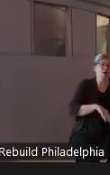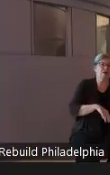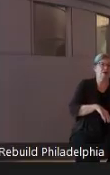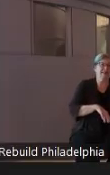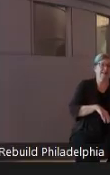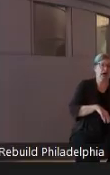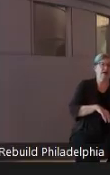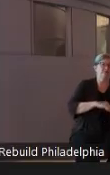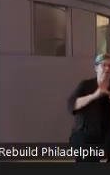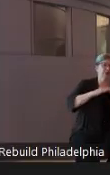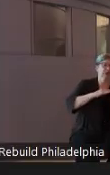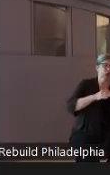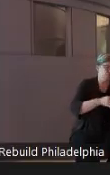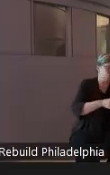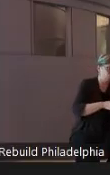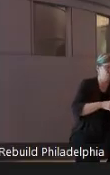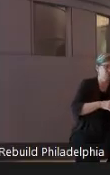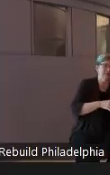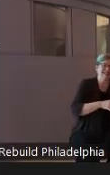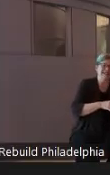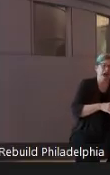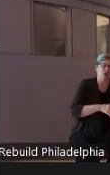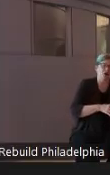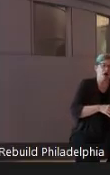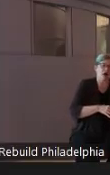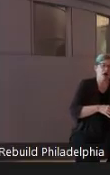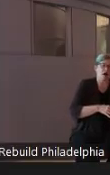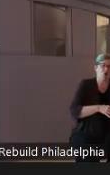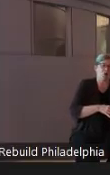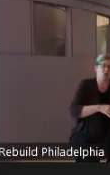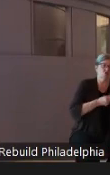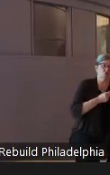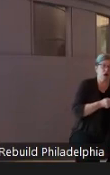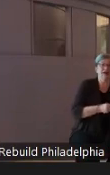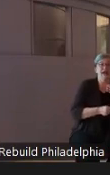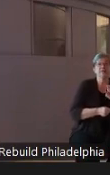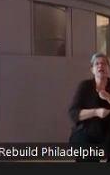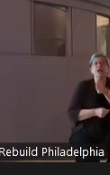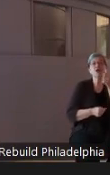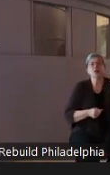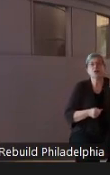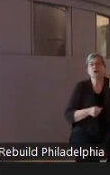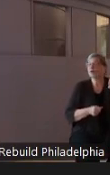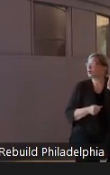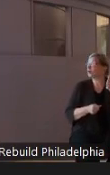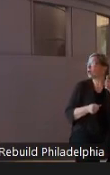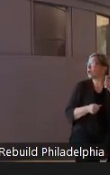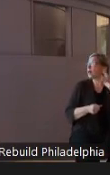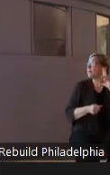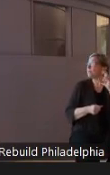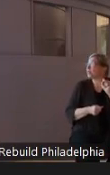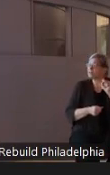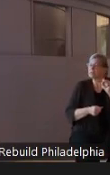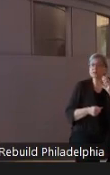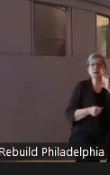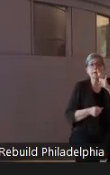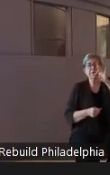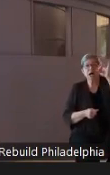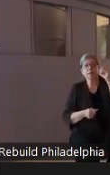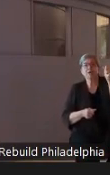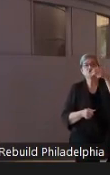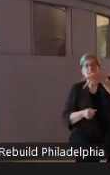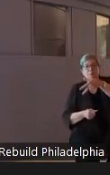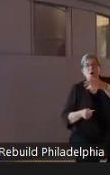South Concourse Drive. And then there's another loading bus drop off and pick up on the north side